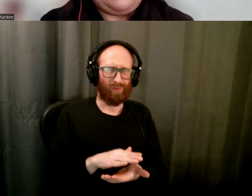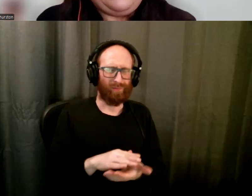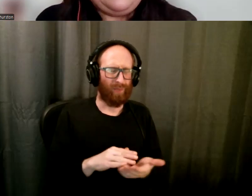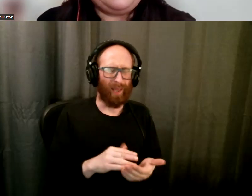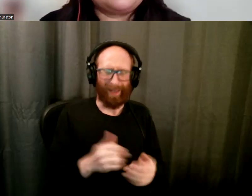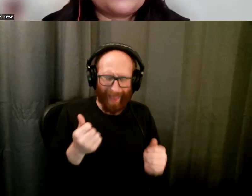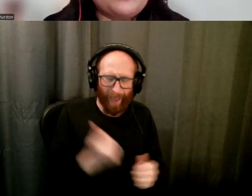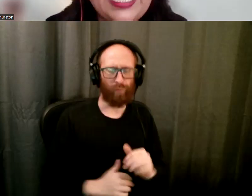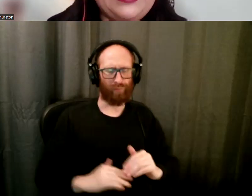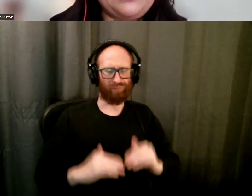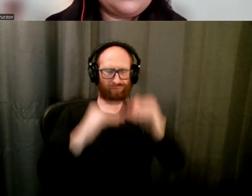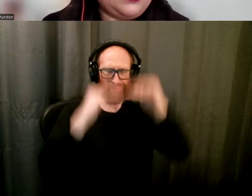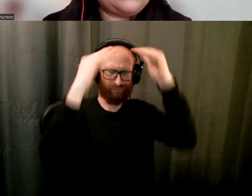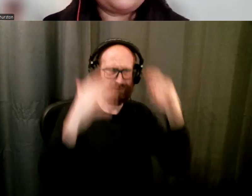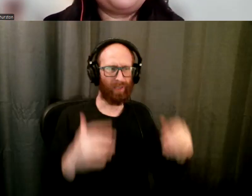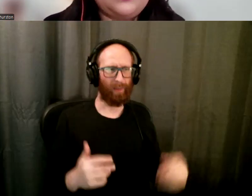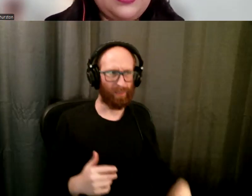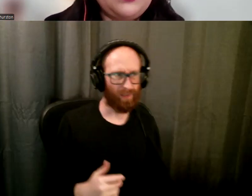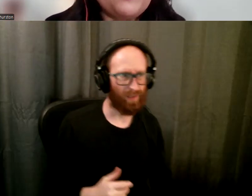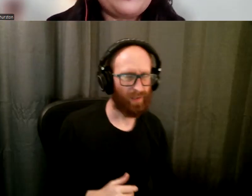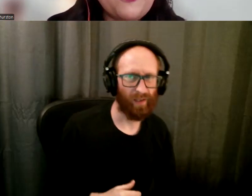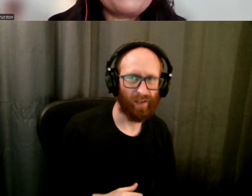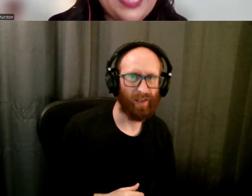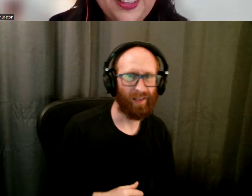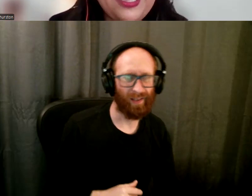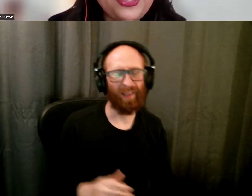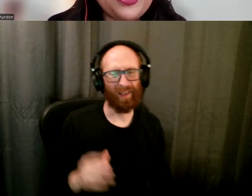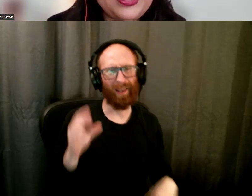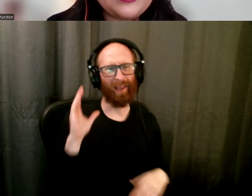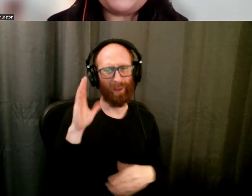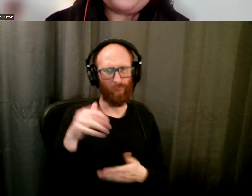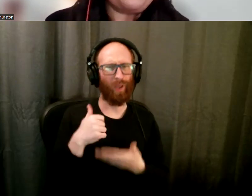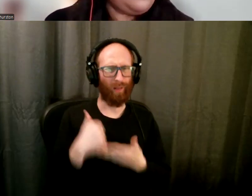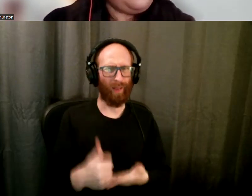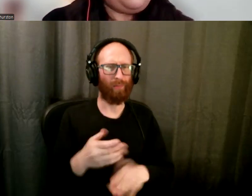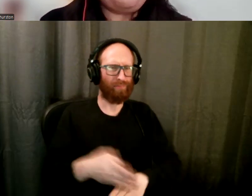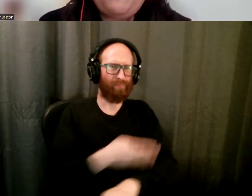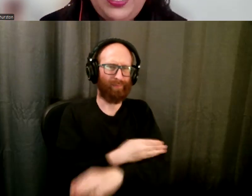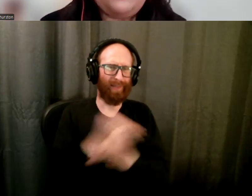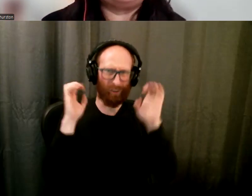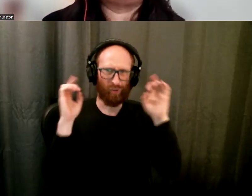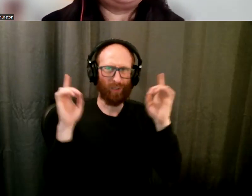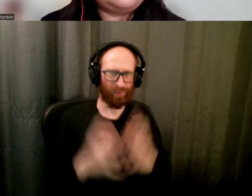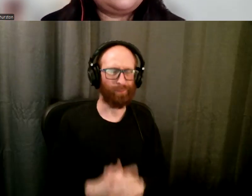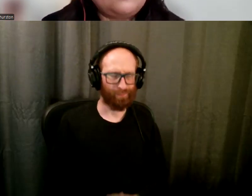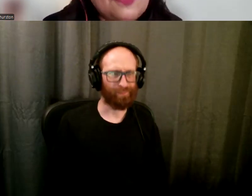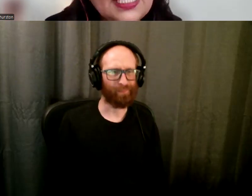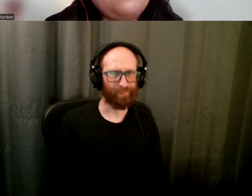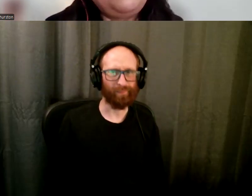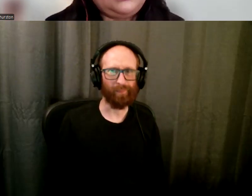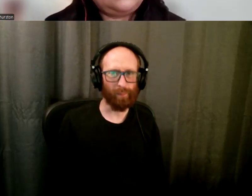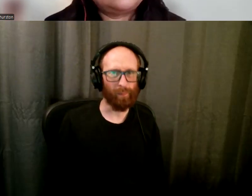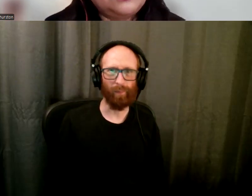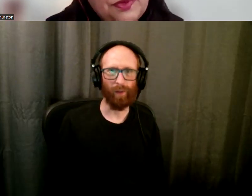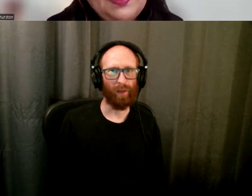And it's gonna get something that it will help education. So our students need it, our